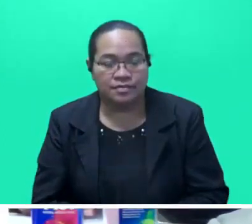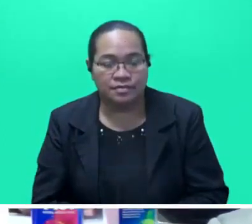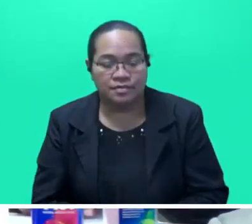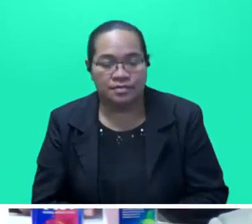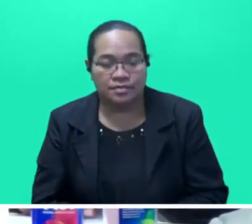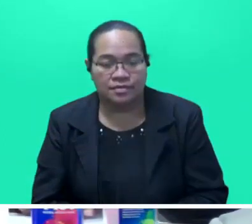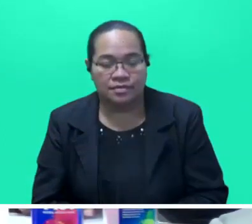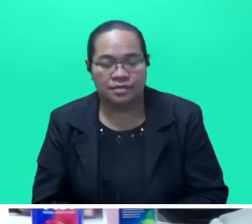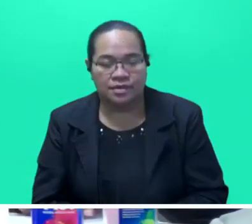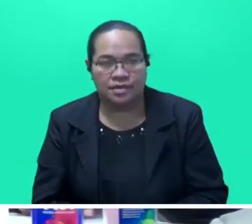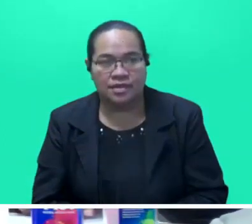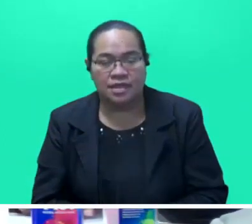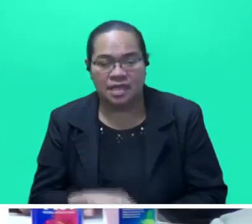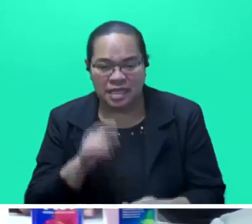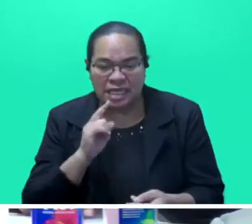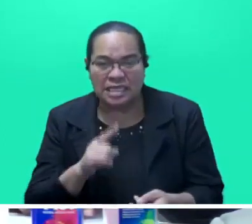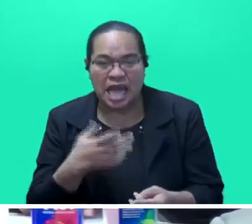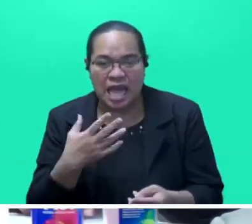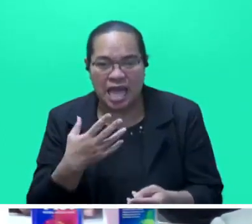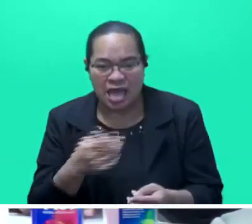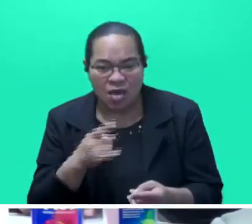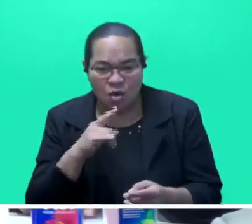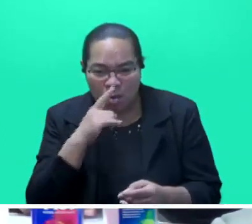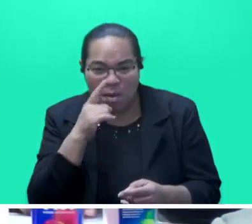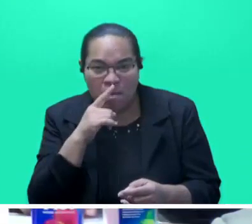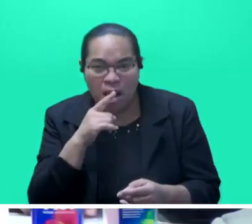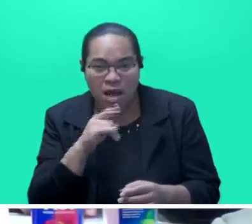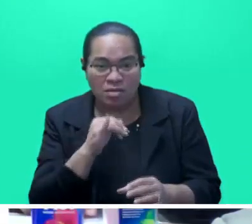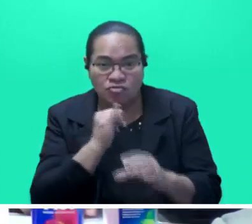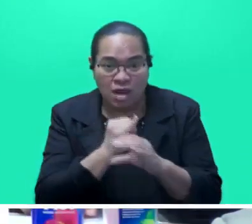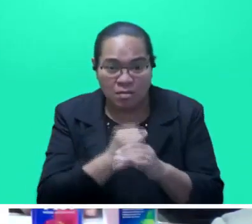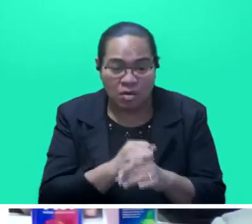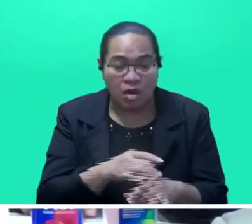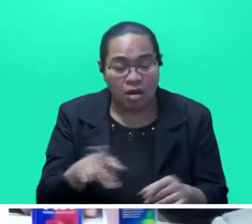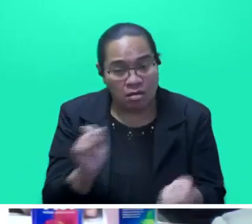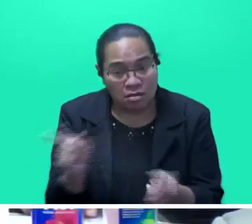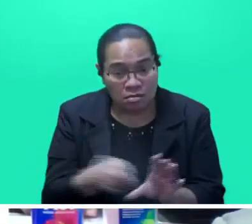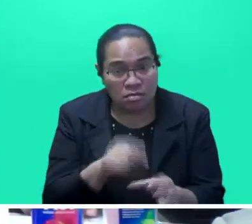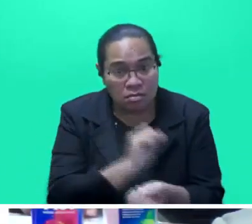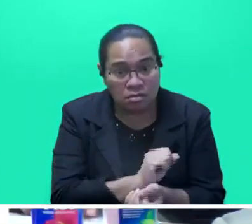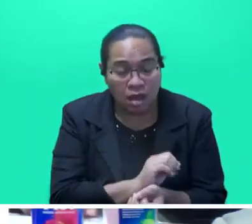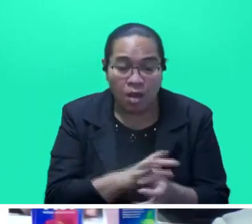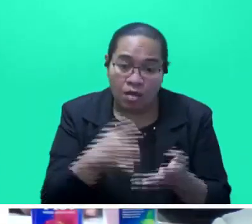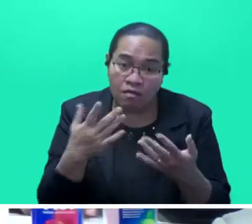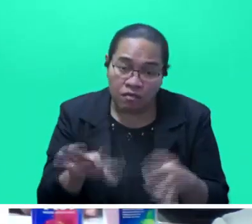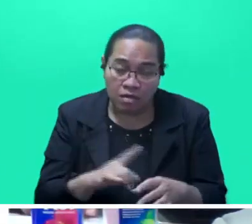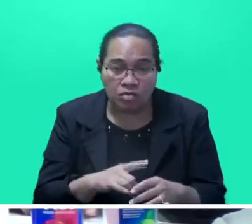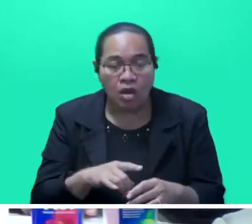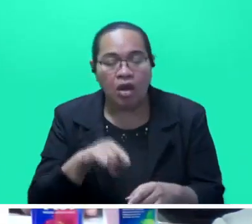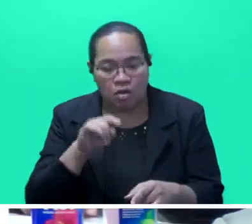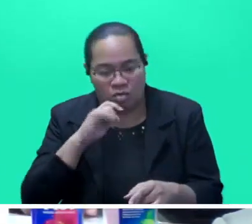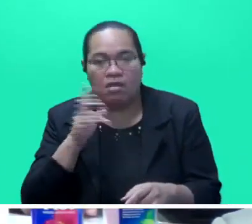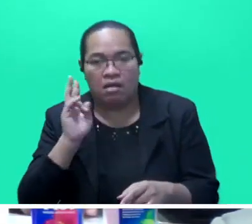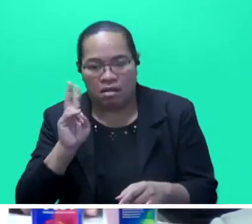Recidivism is regarded as a tendency of a convicted criminal to reoffend. In line with the Fiji Correction Service